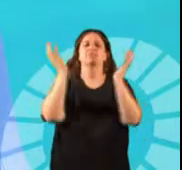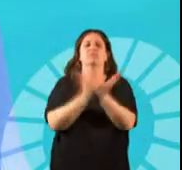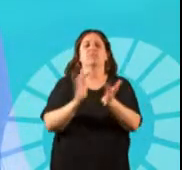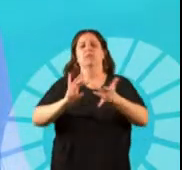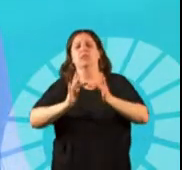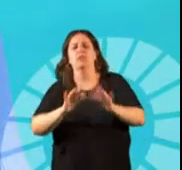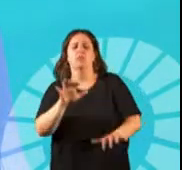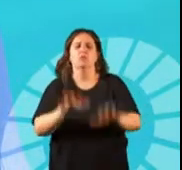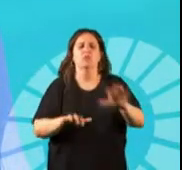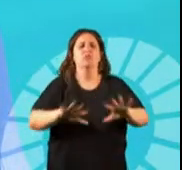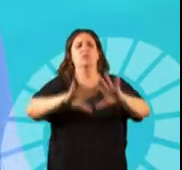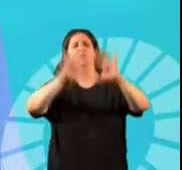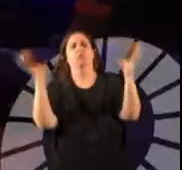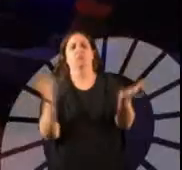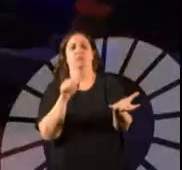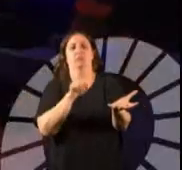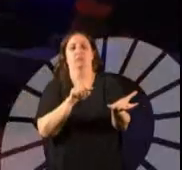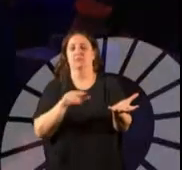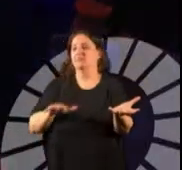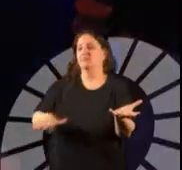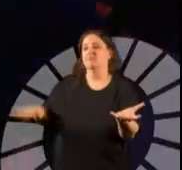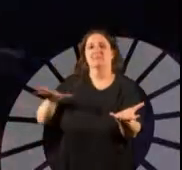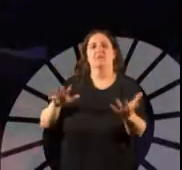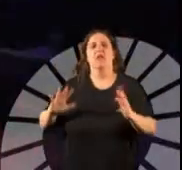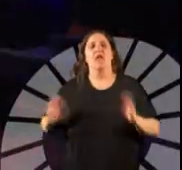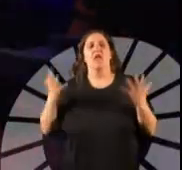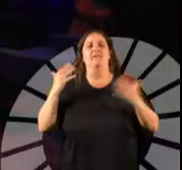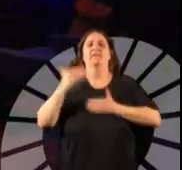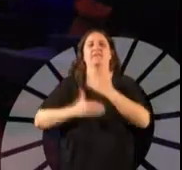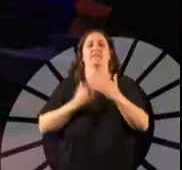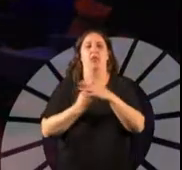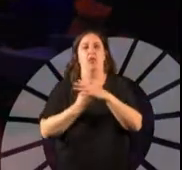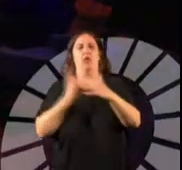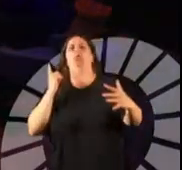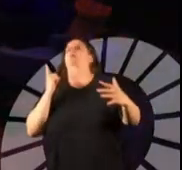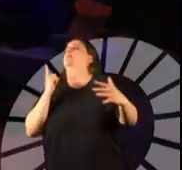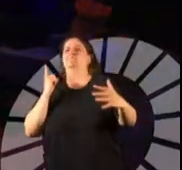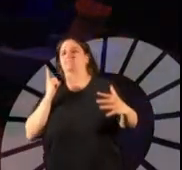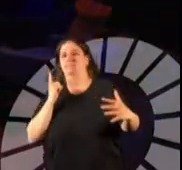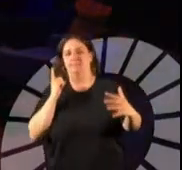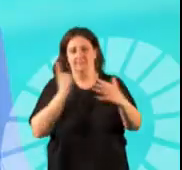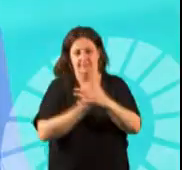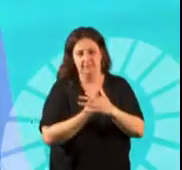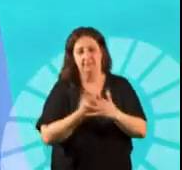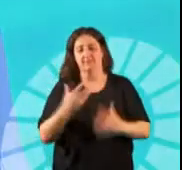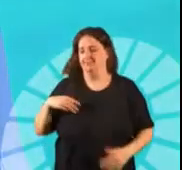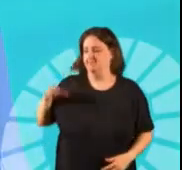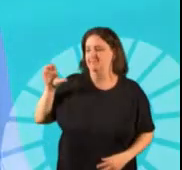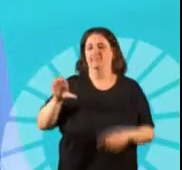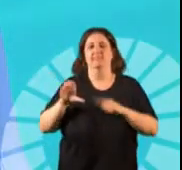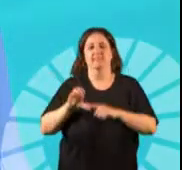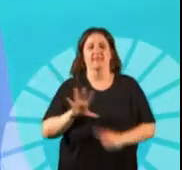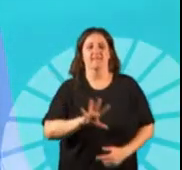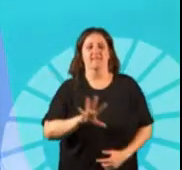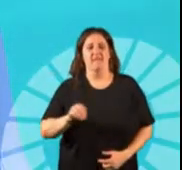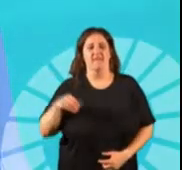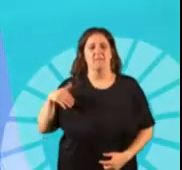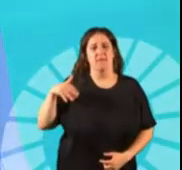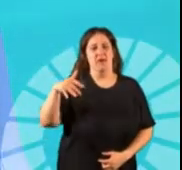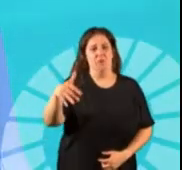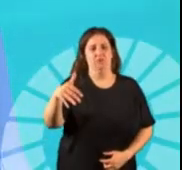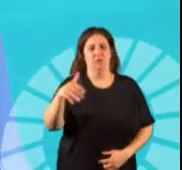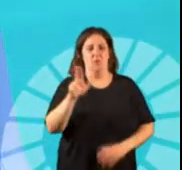150 million euros. Our commitment also includes being active on the international stage, especially